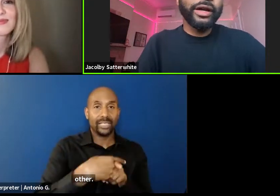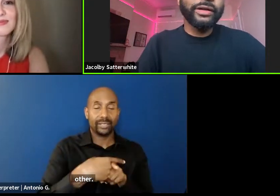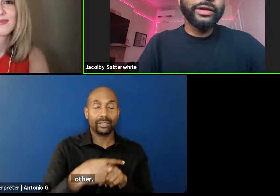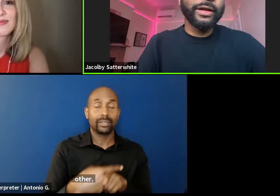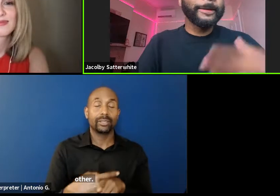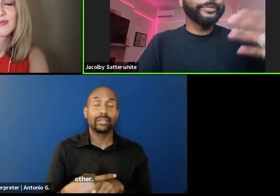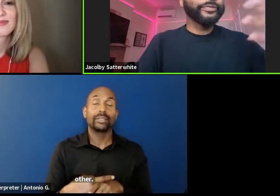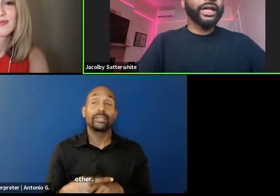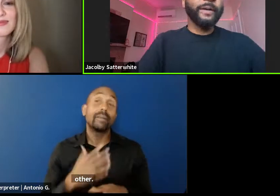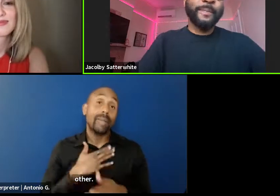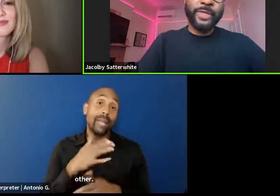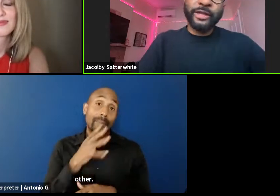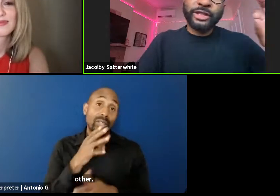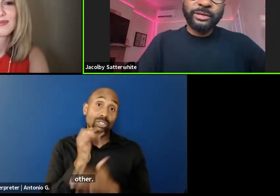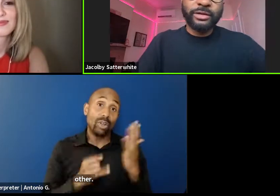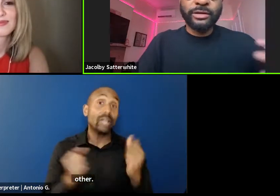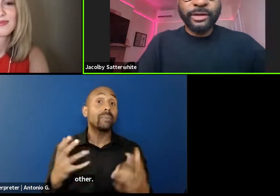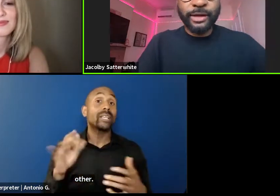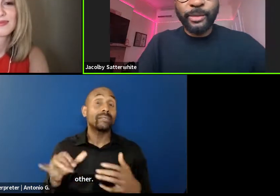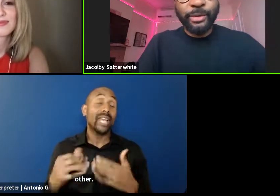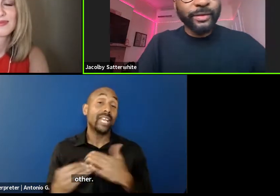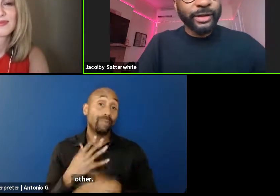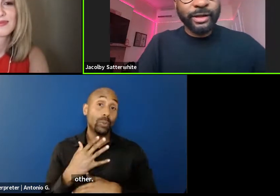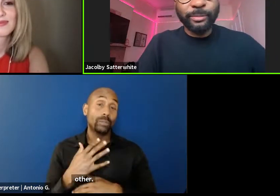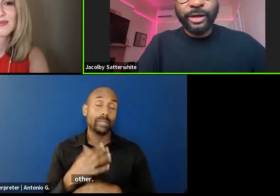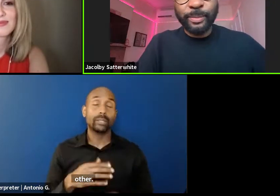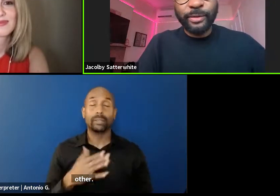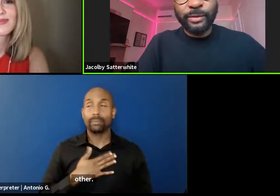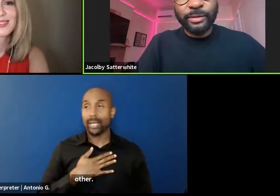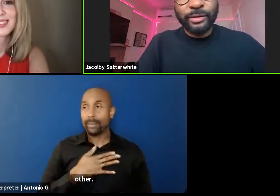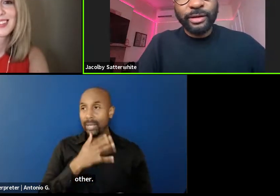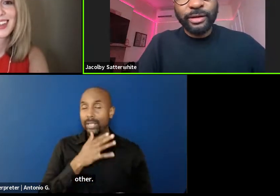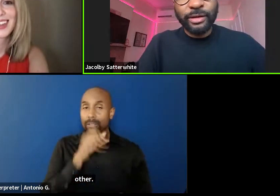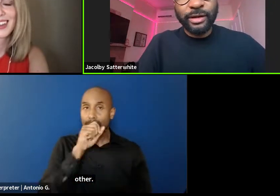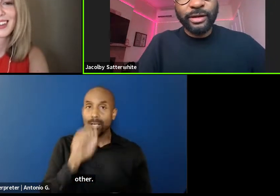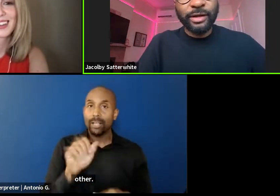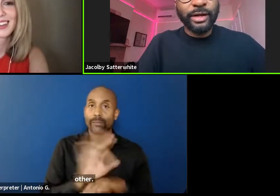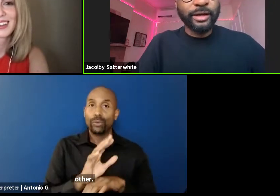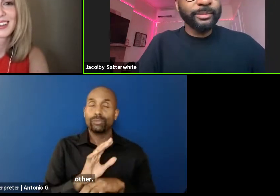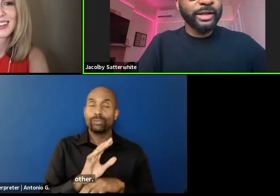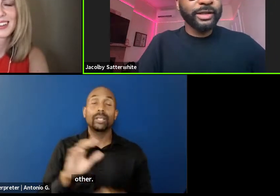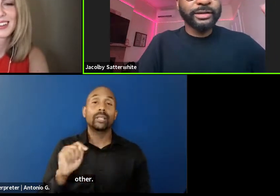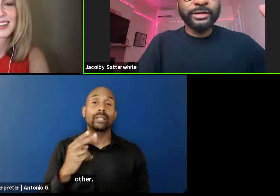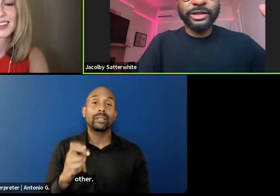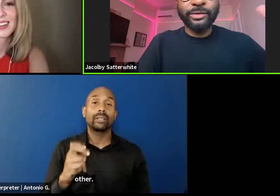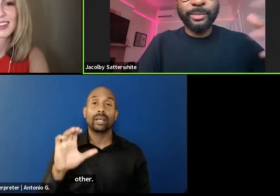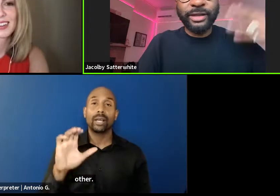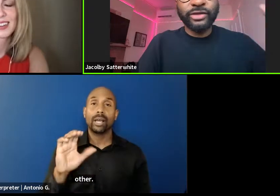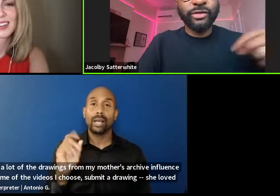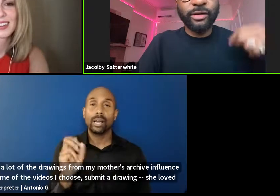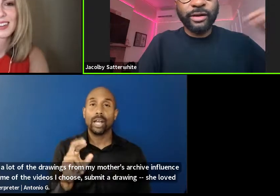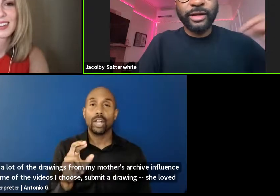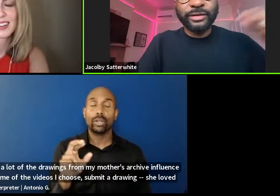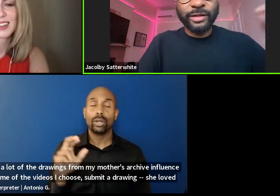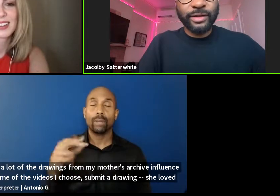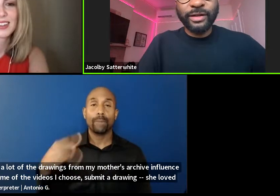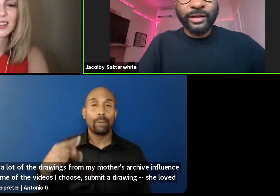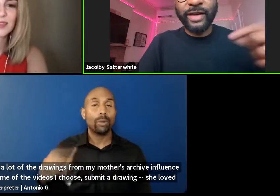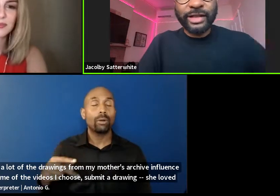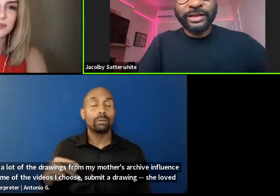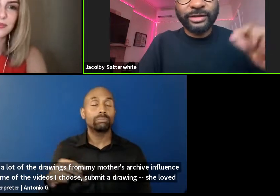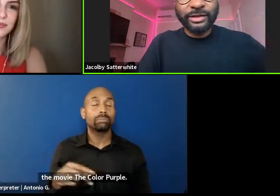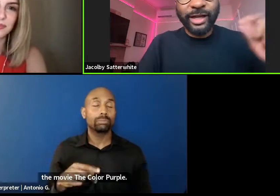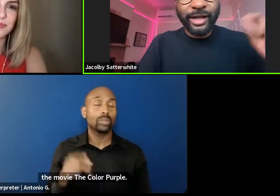made a drawing, she loved the movie The Color Purple. Yeah. And she would make these drawings of